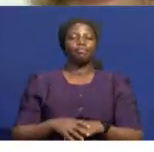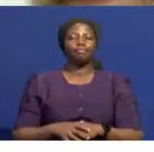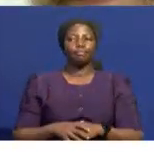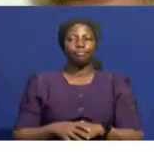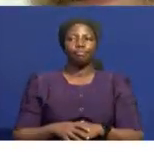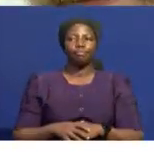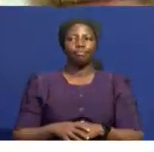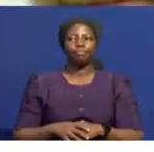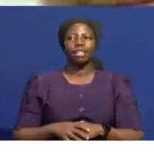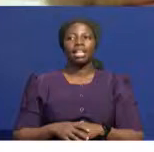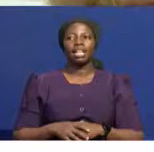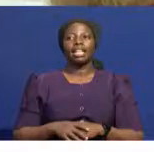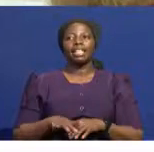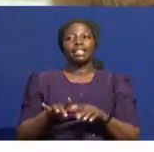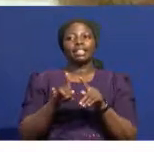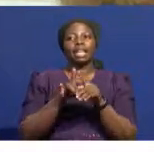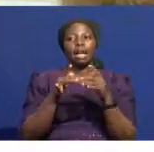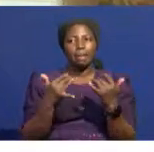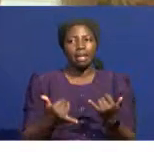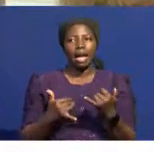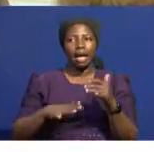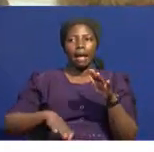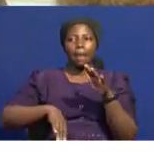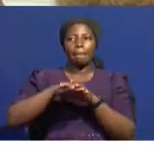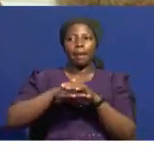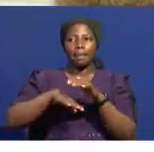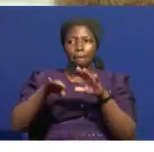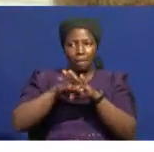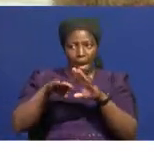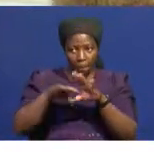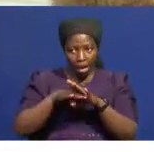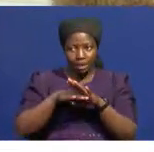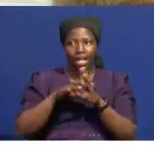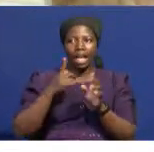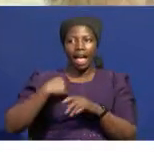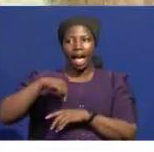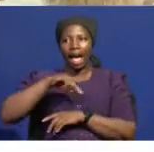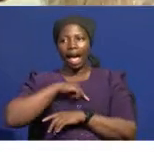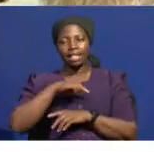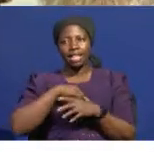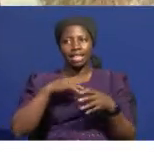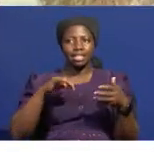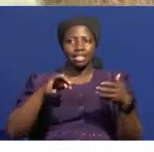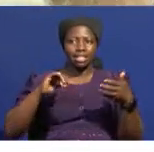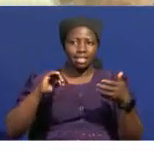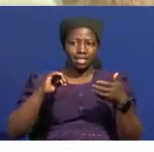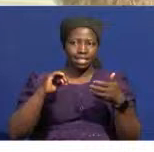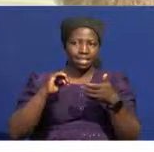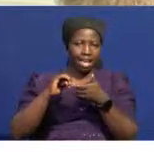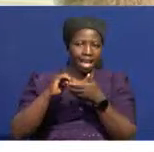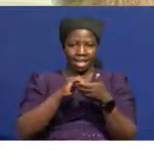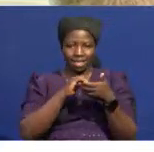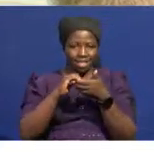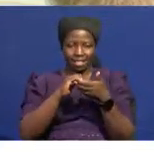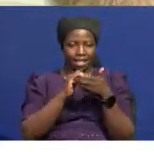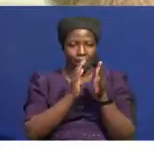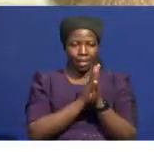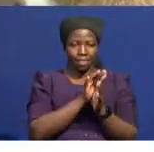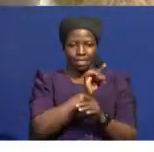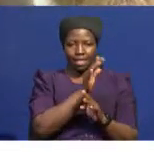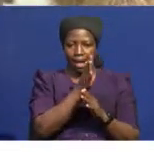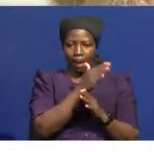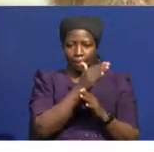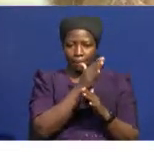As young members, we are engaging in this people's diplomacy on behalf of our country so that we